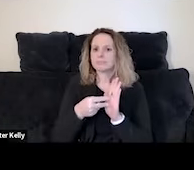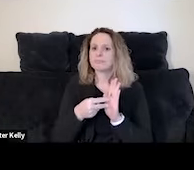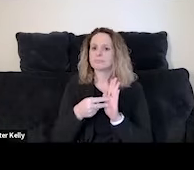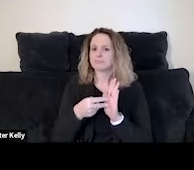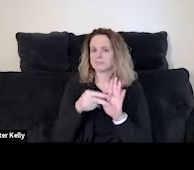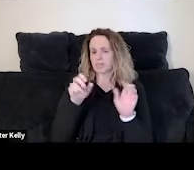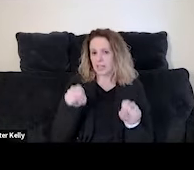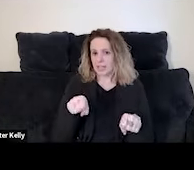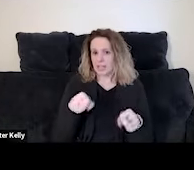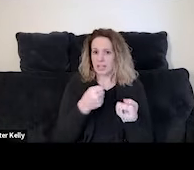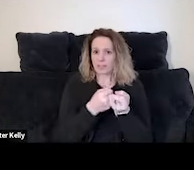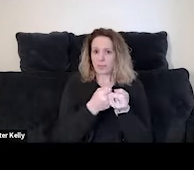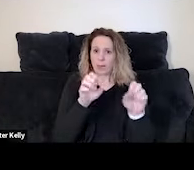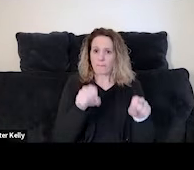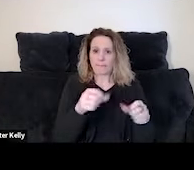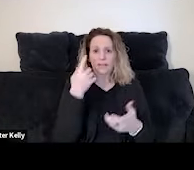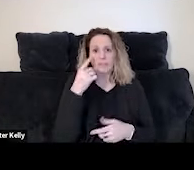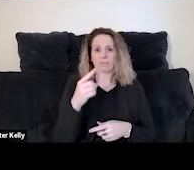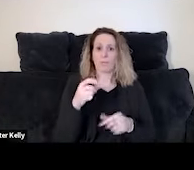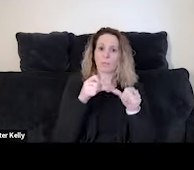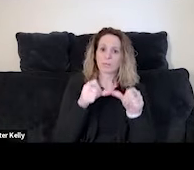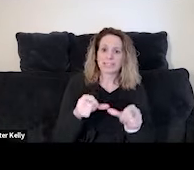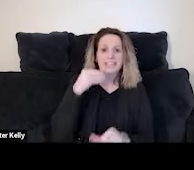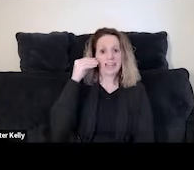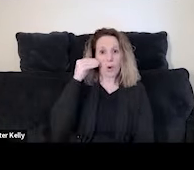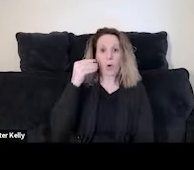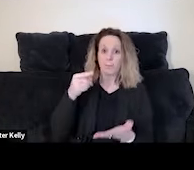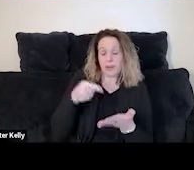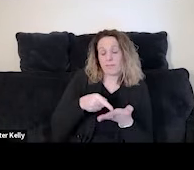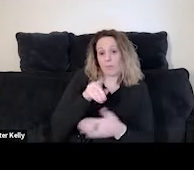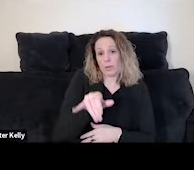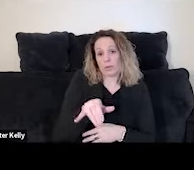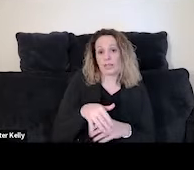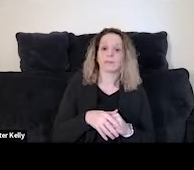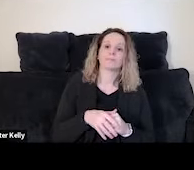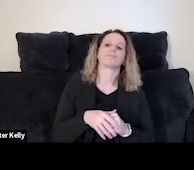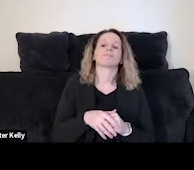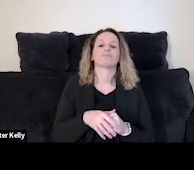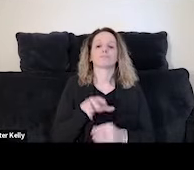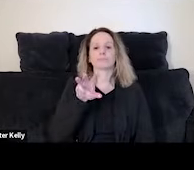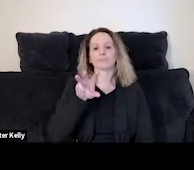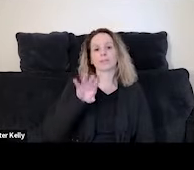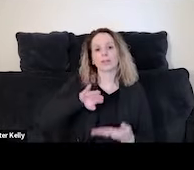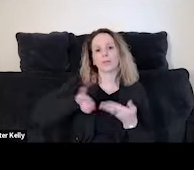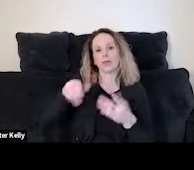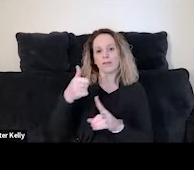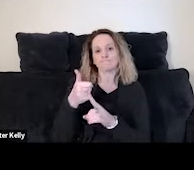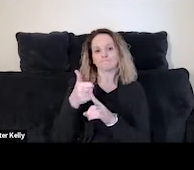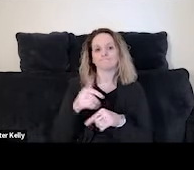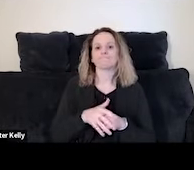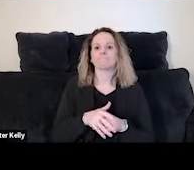support the ability to remain in a home environment. The waiver itself is just the first step